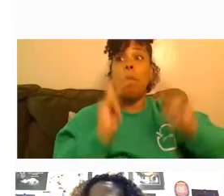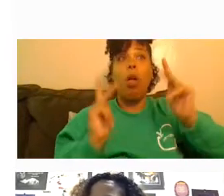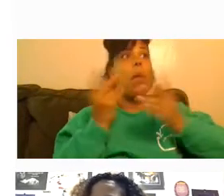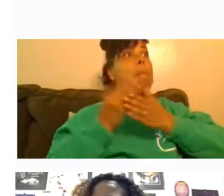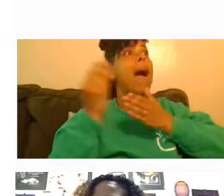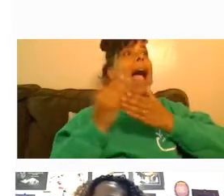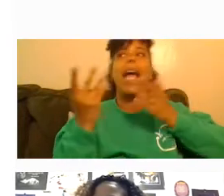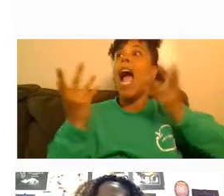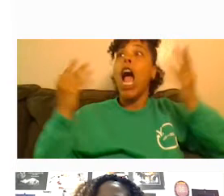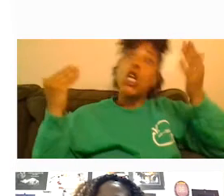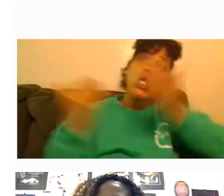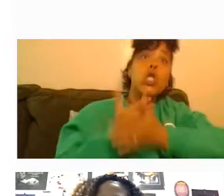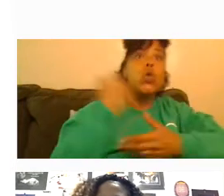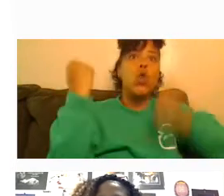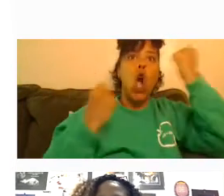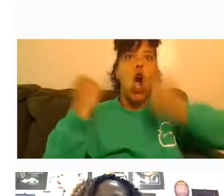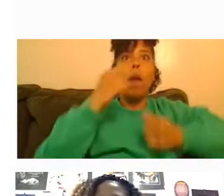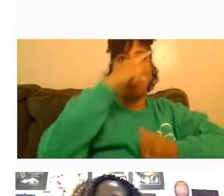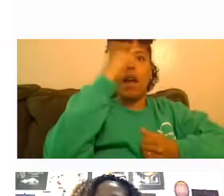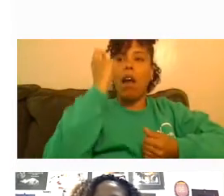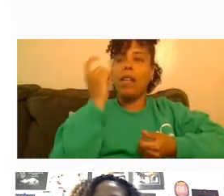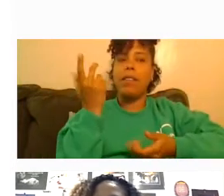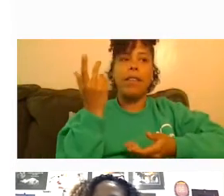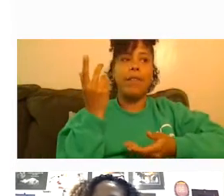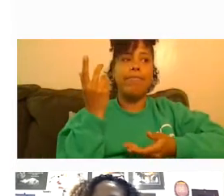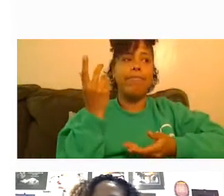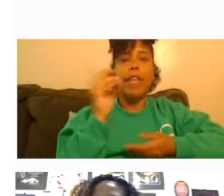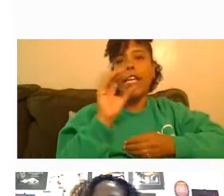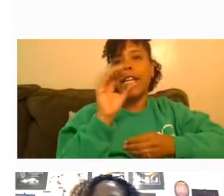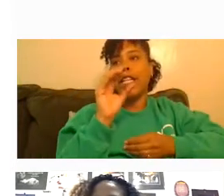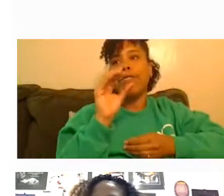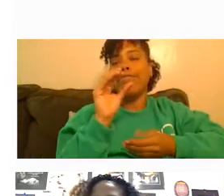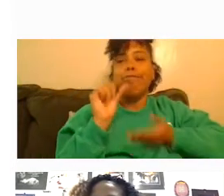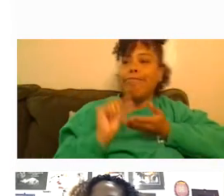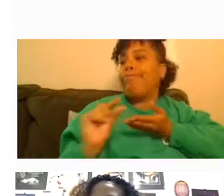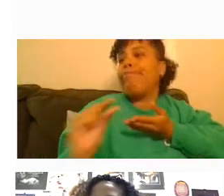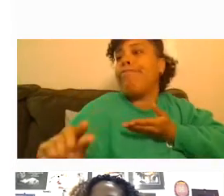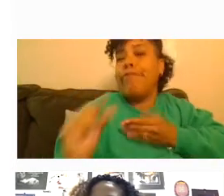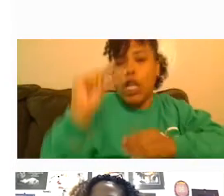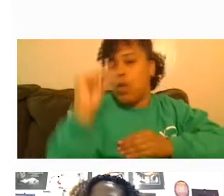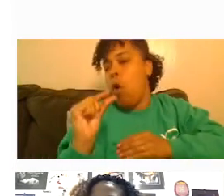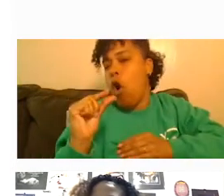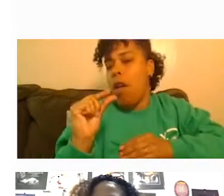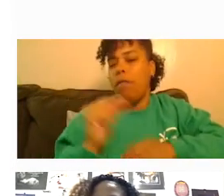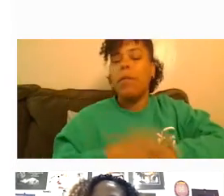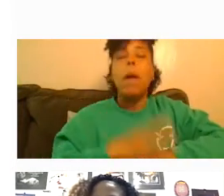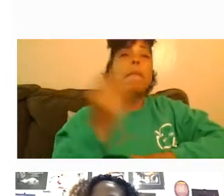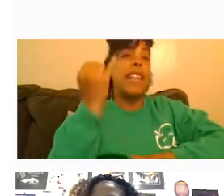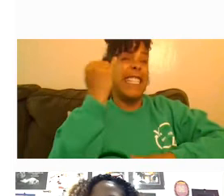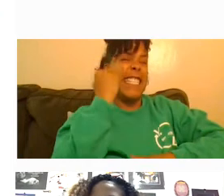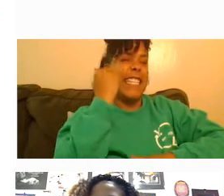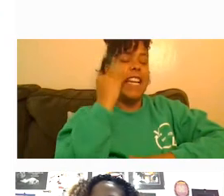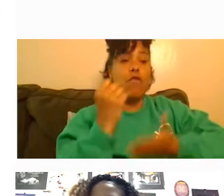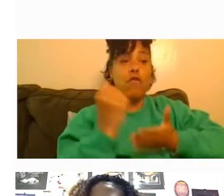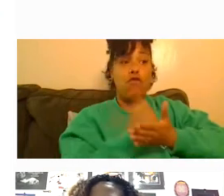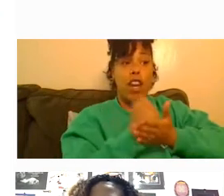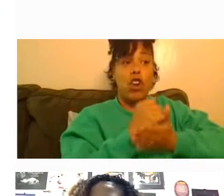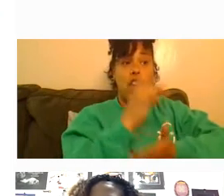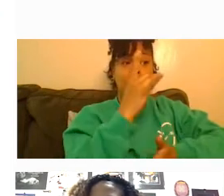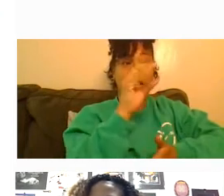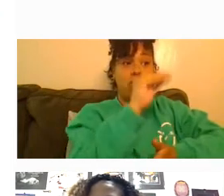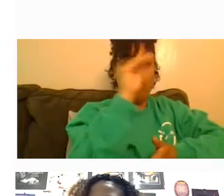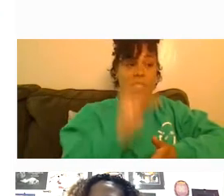or very, low down. But let's just say you had credit card debt at 18%, but you had fixed debt at